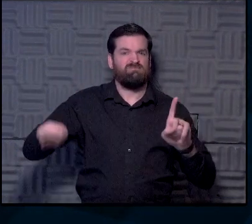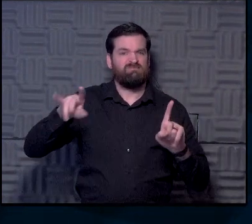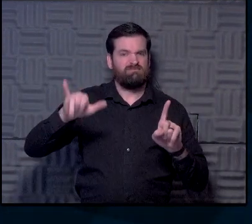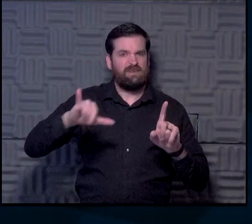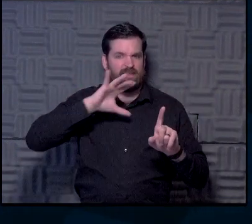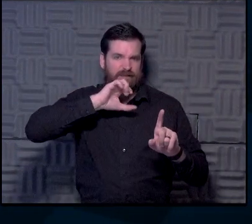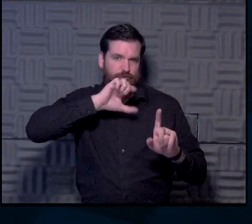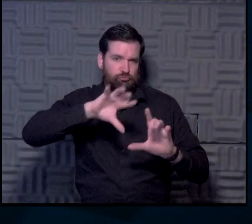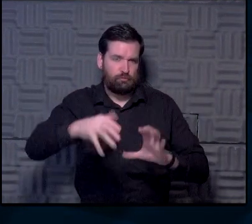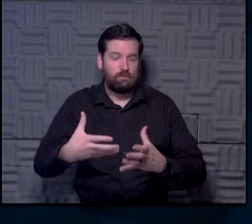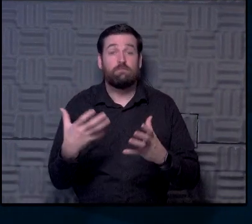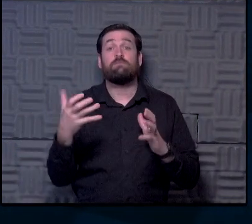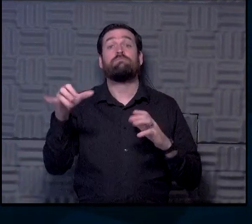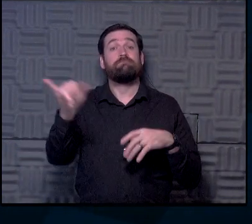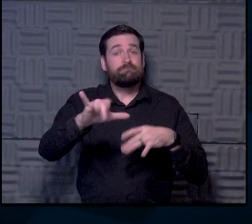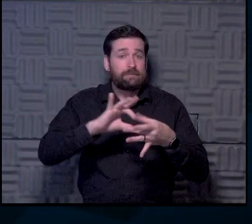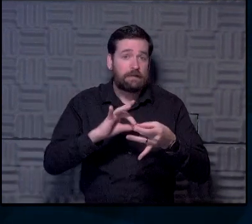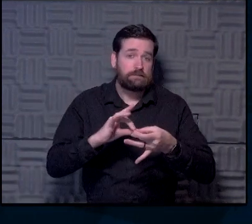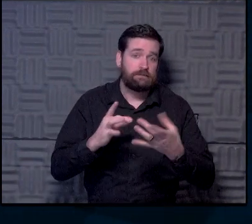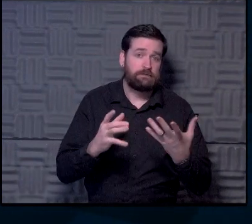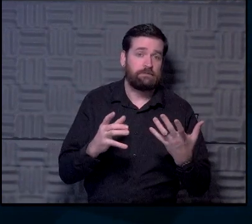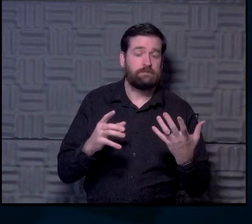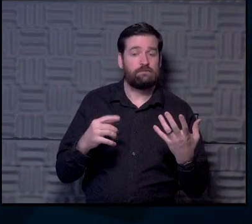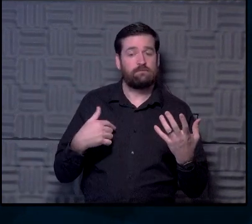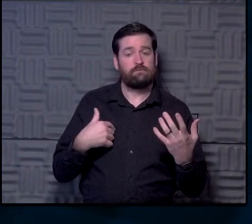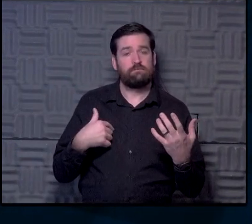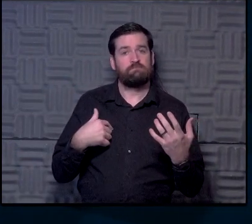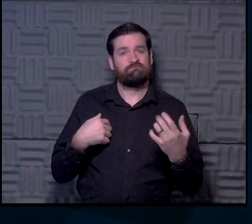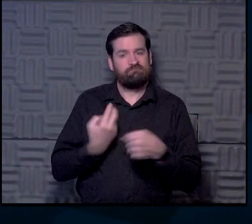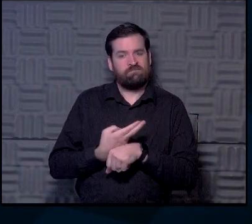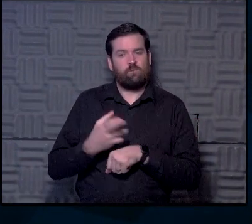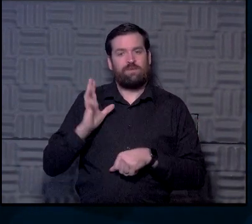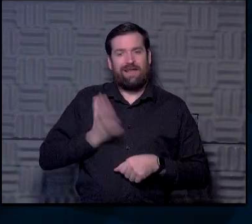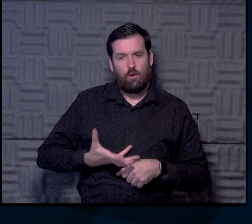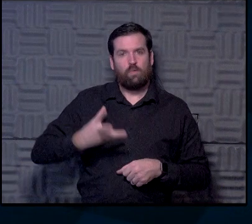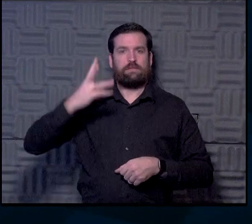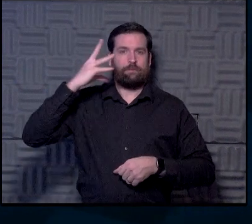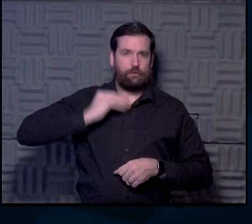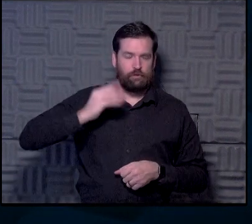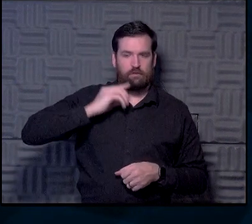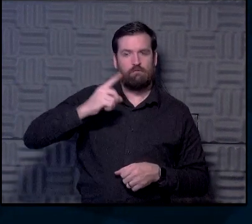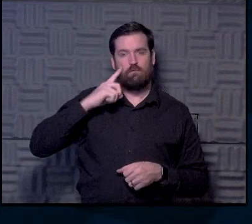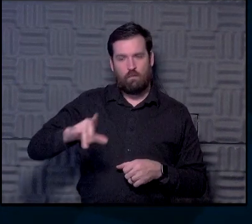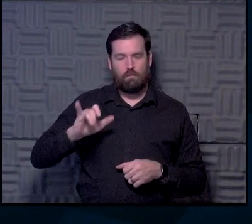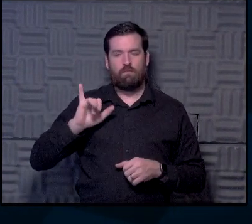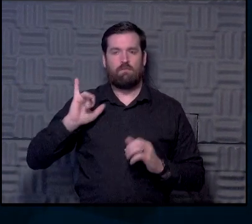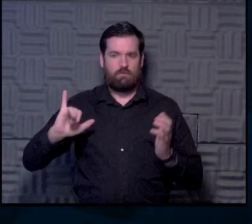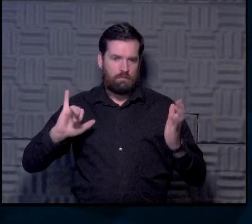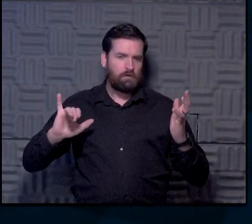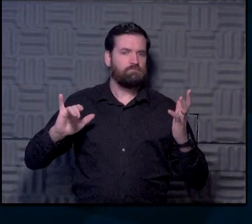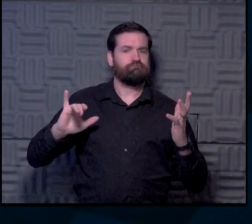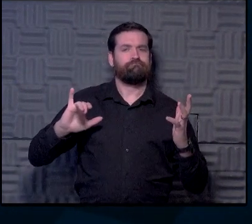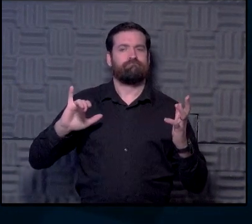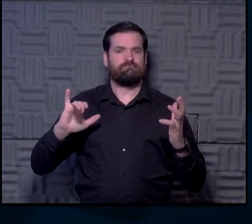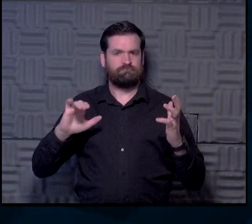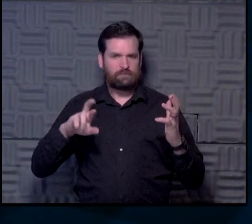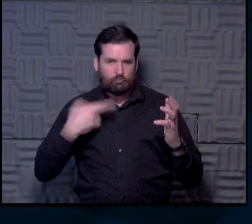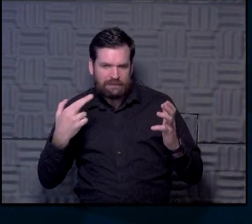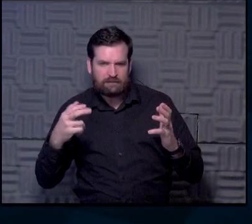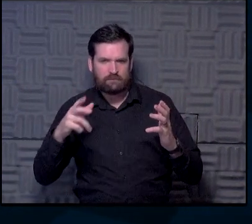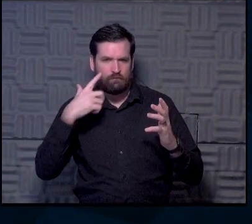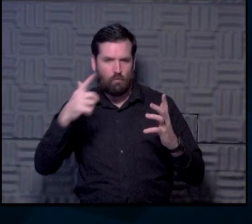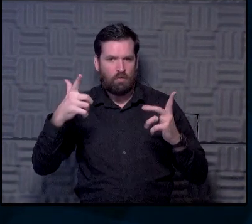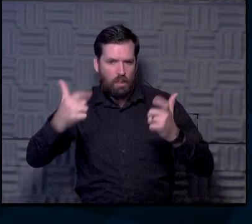groups. And again, like I said, it's just we use our clinical experience to say, what is the likelihood that you're going to get